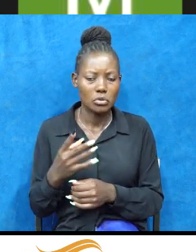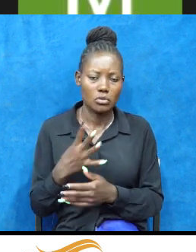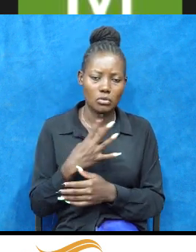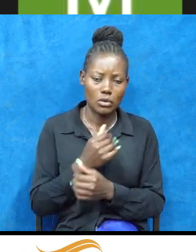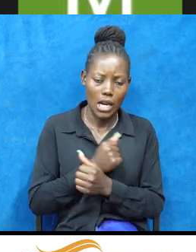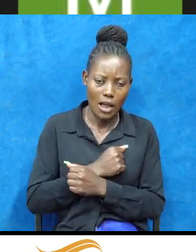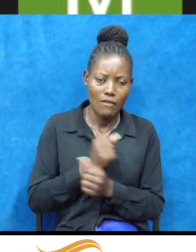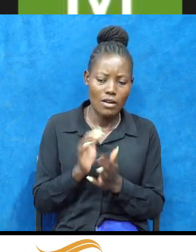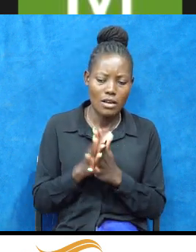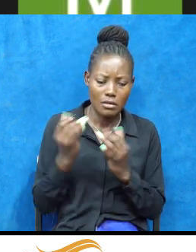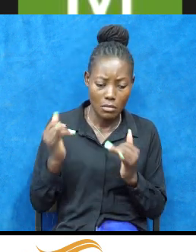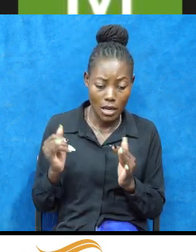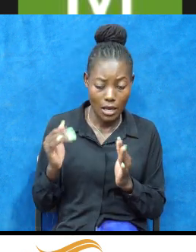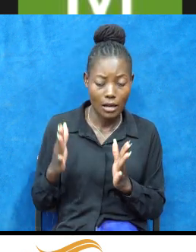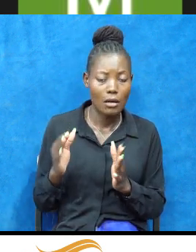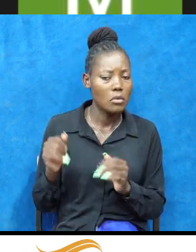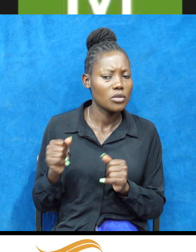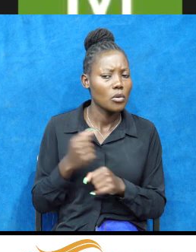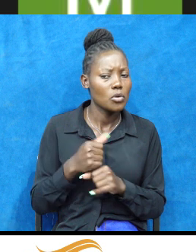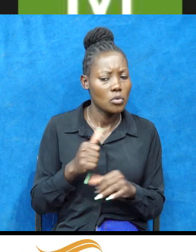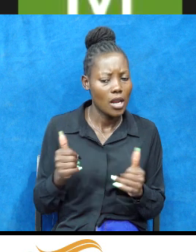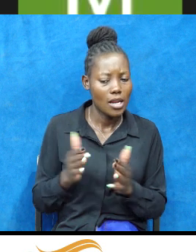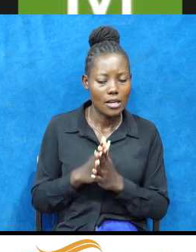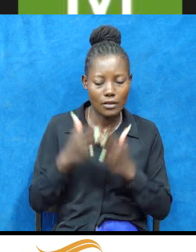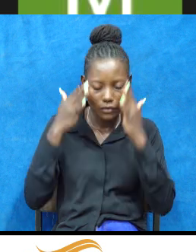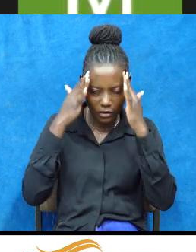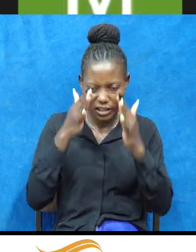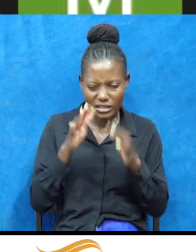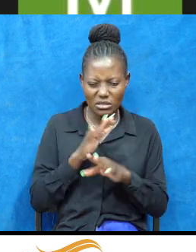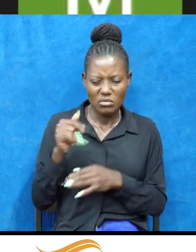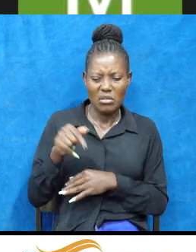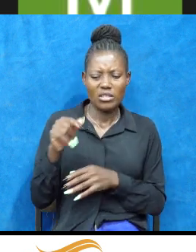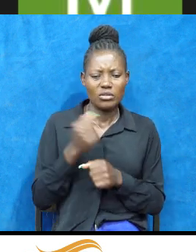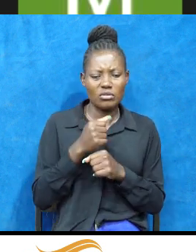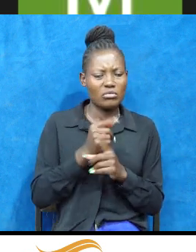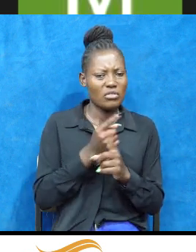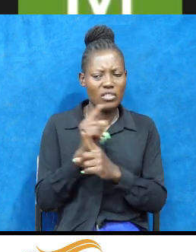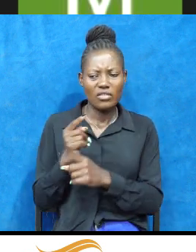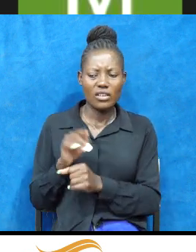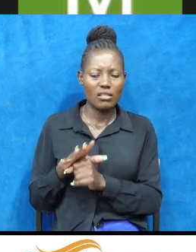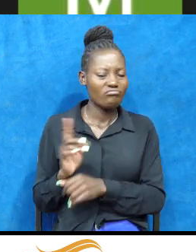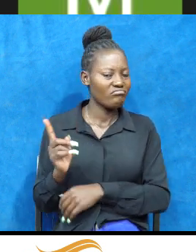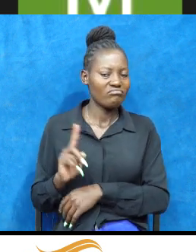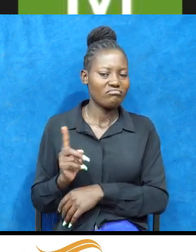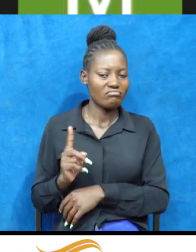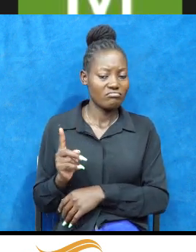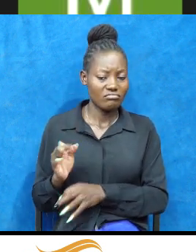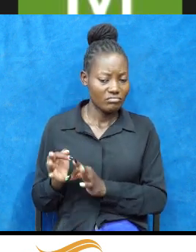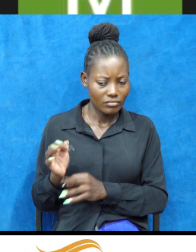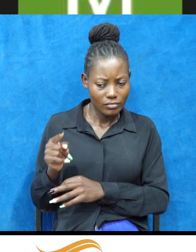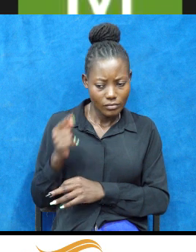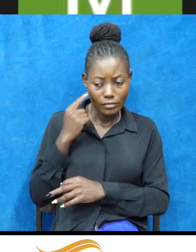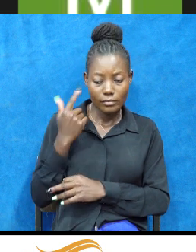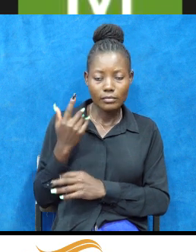do well and focus on that. You don't need to do a lot of different things. And if your kids are, or if your athletes are